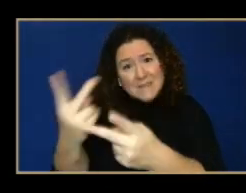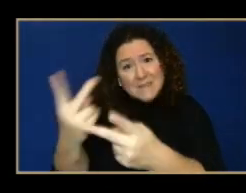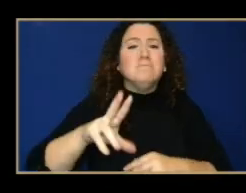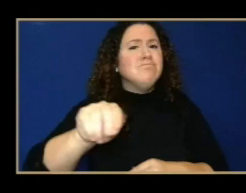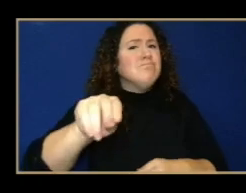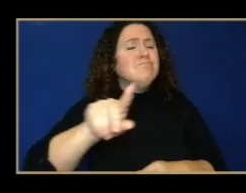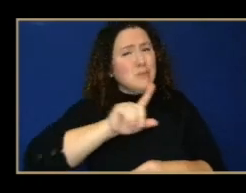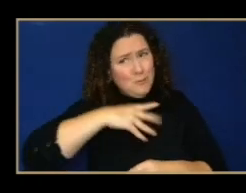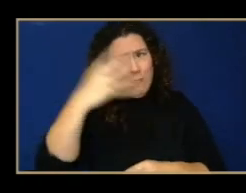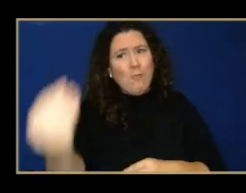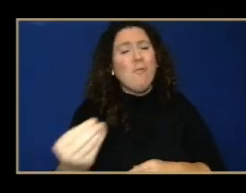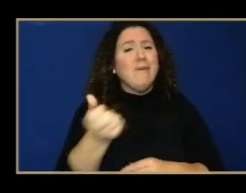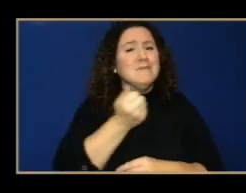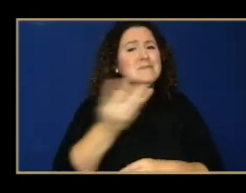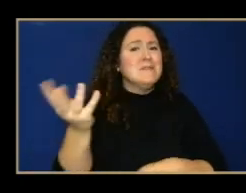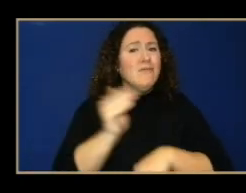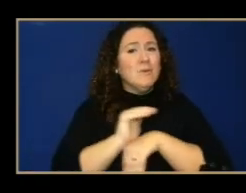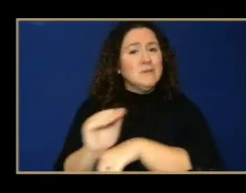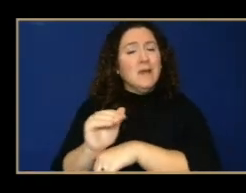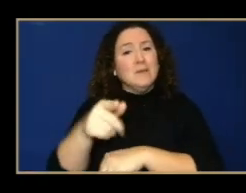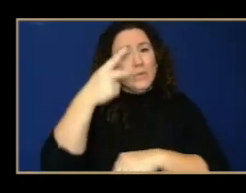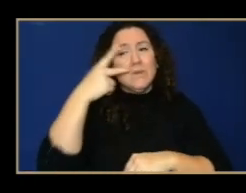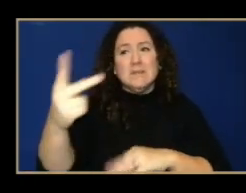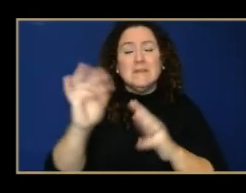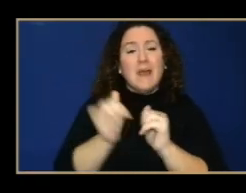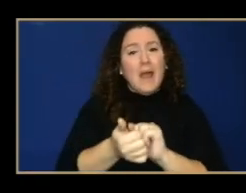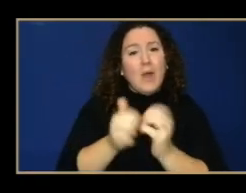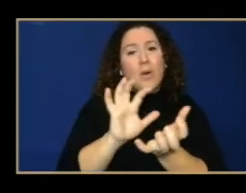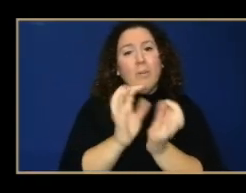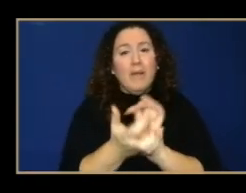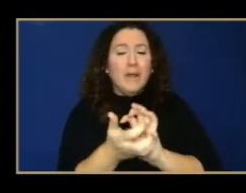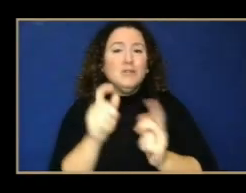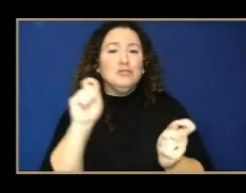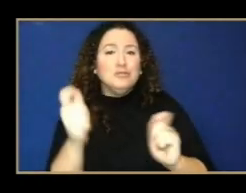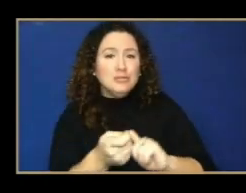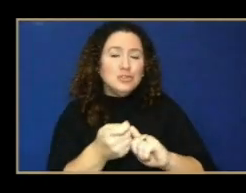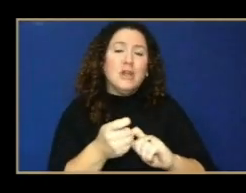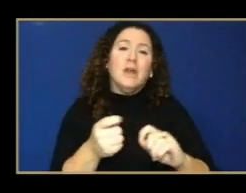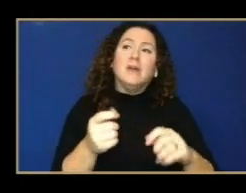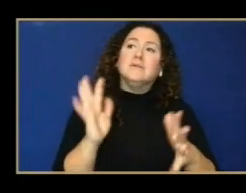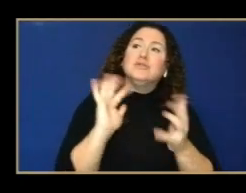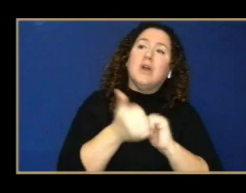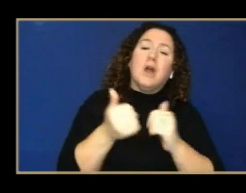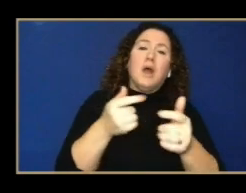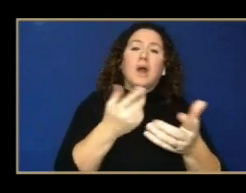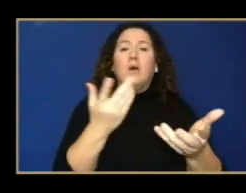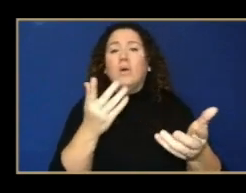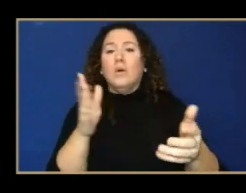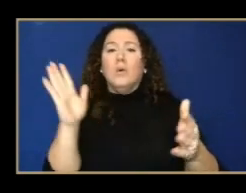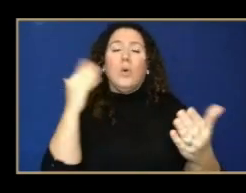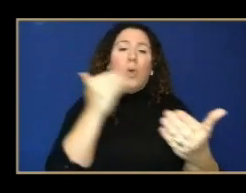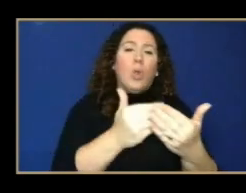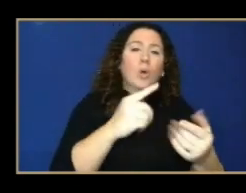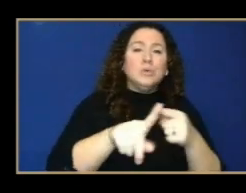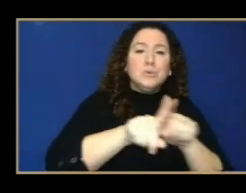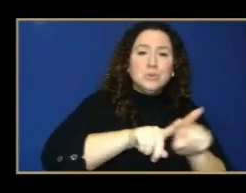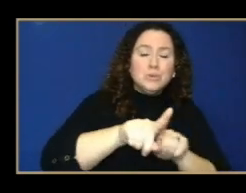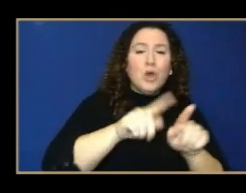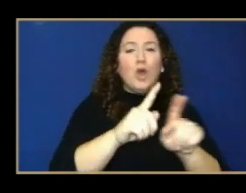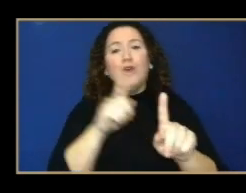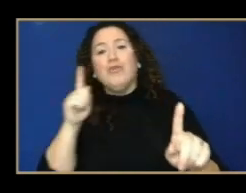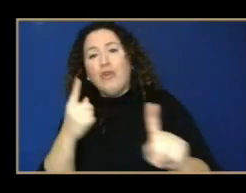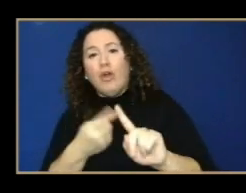of these planets changes relative to each other. See how their position changes relative to the stars. See how the position changes relative to the sun